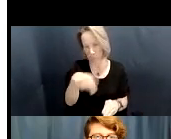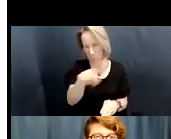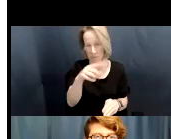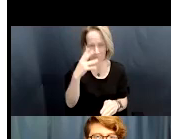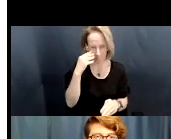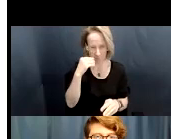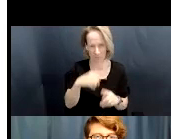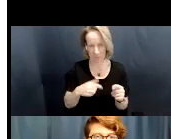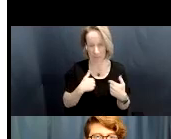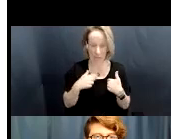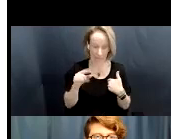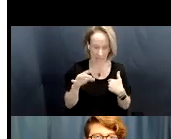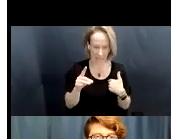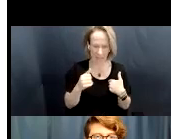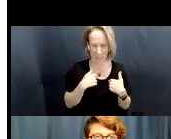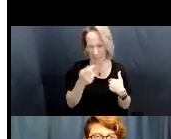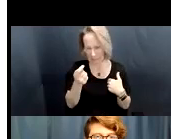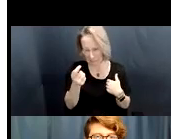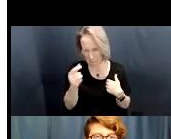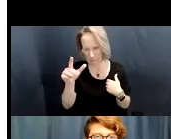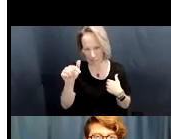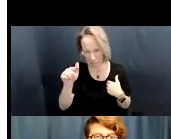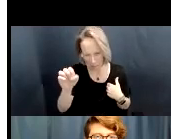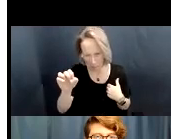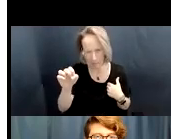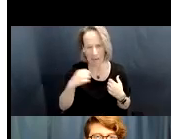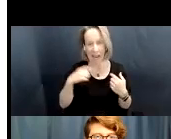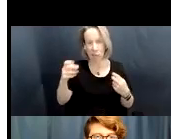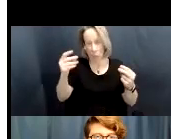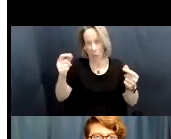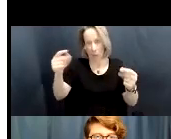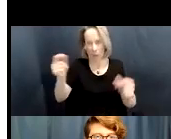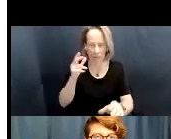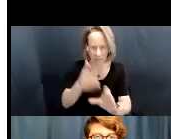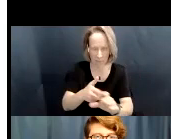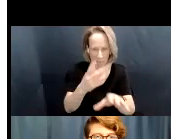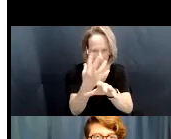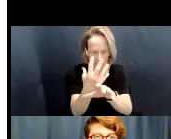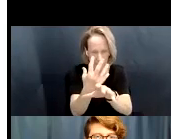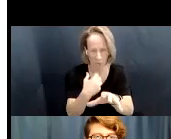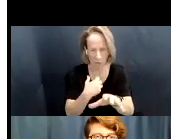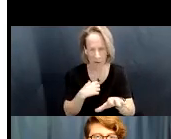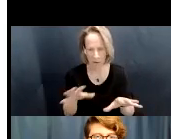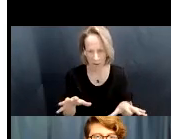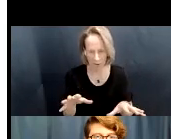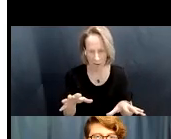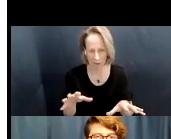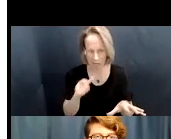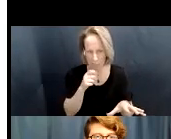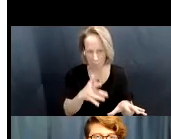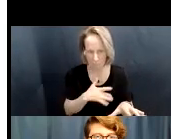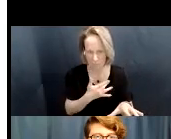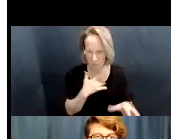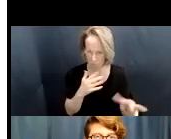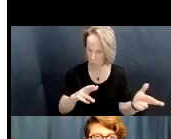been kind of running a couple minutes late, had to quickly kind of jump on a video, and really I don't feel kind of